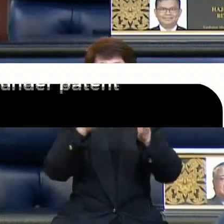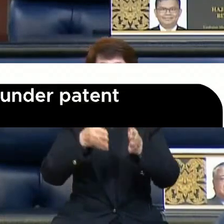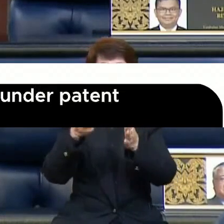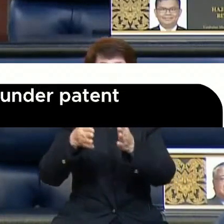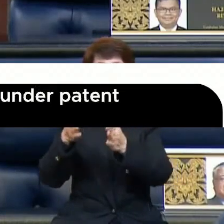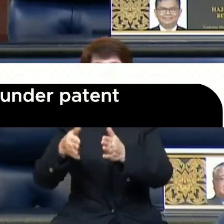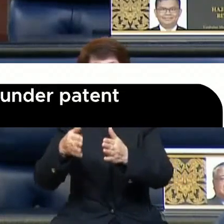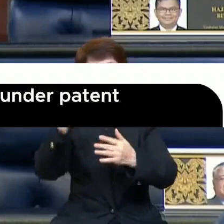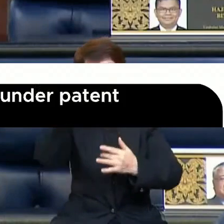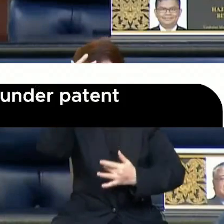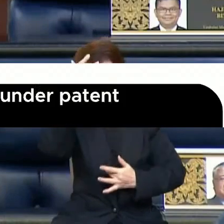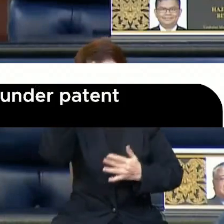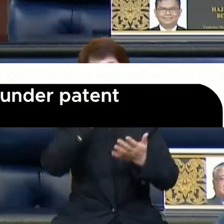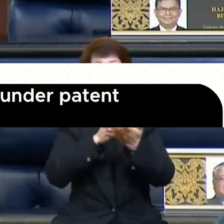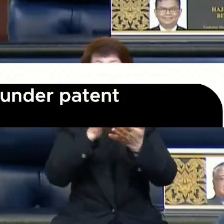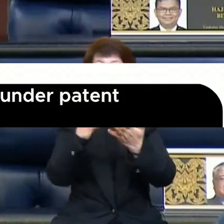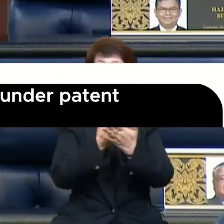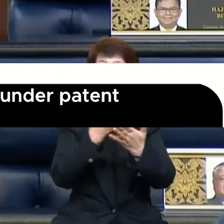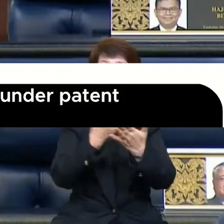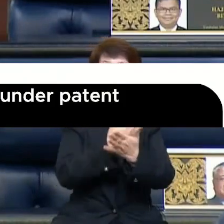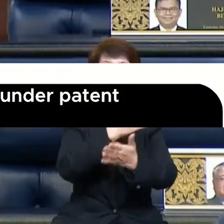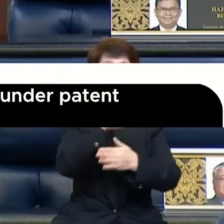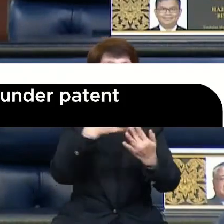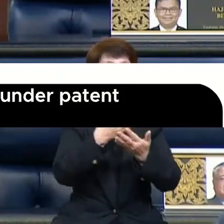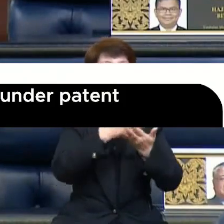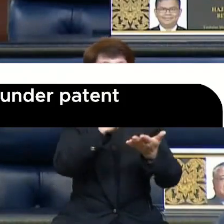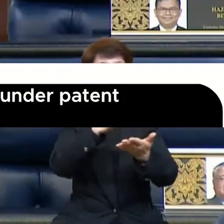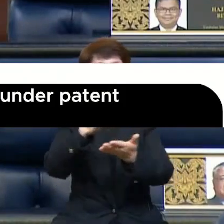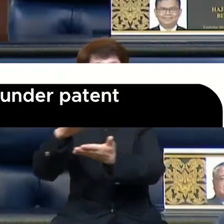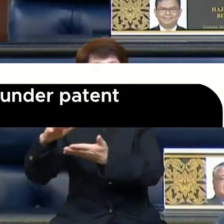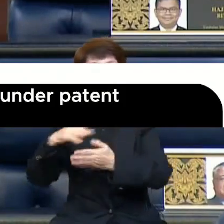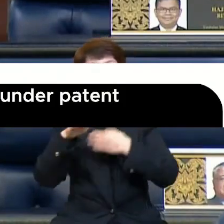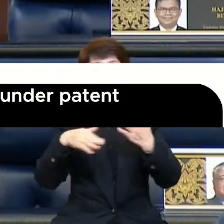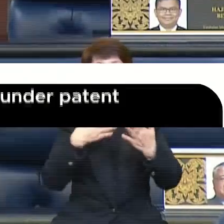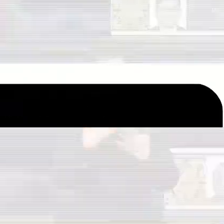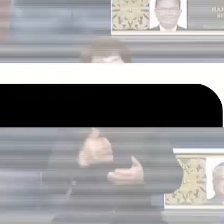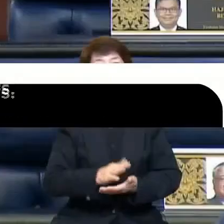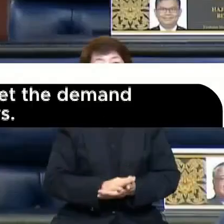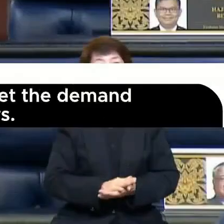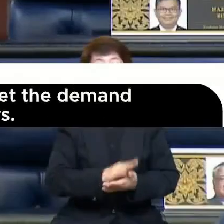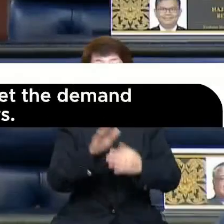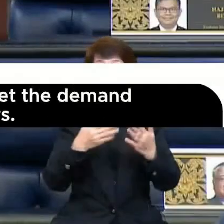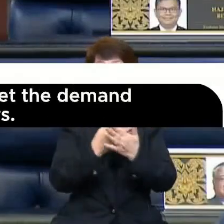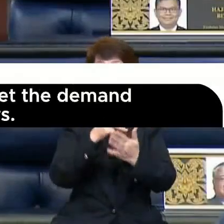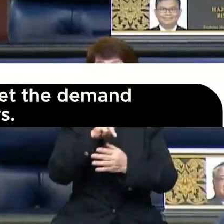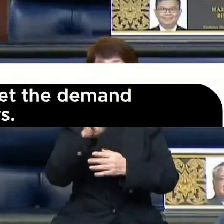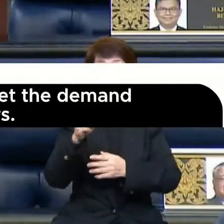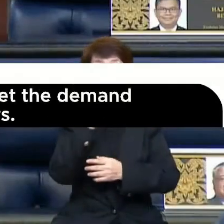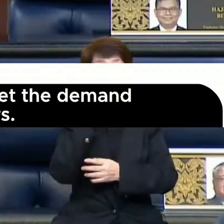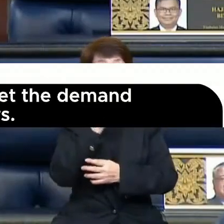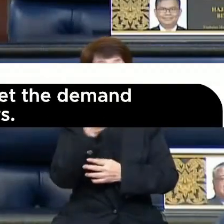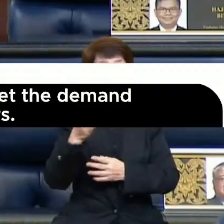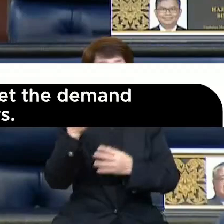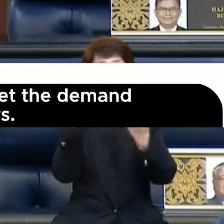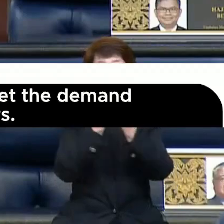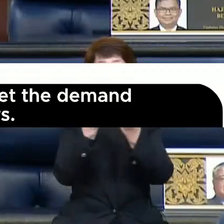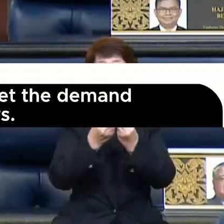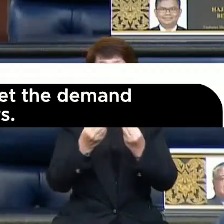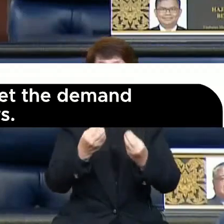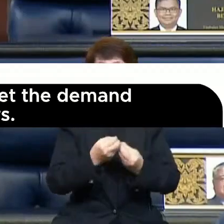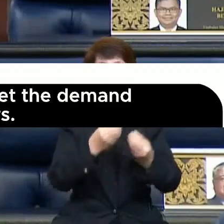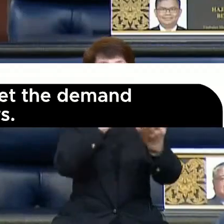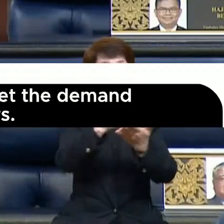penggunaan ubat-ubatan baru yang mengikut kepakaran yang lazimnya masih dalam tempoh paten. KKM juga mengunjurkan jumlah perbelanjaan